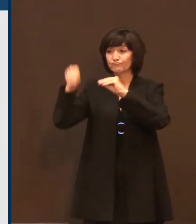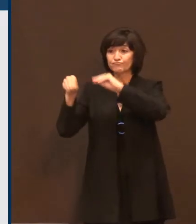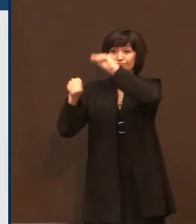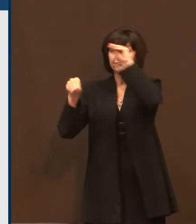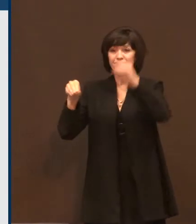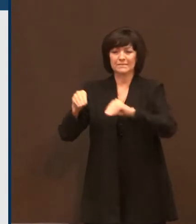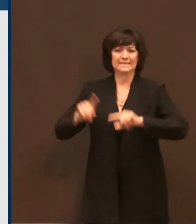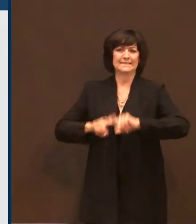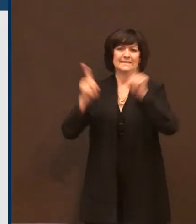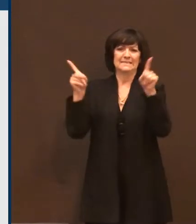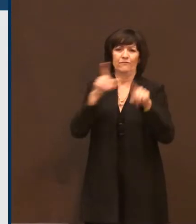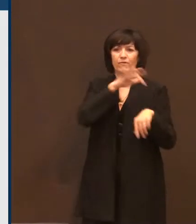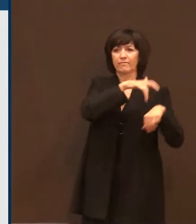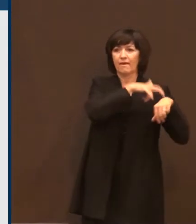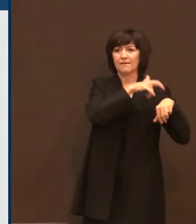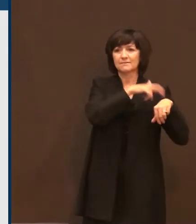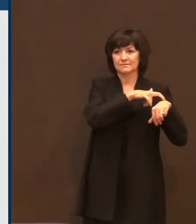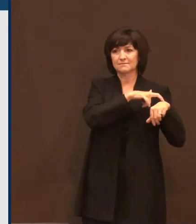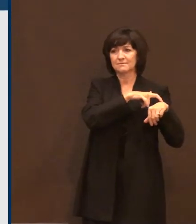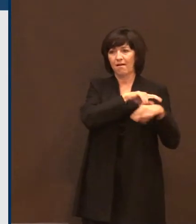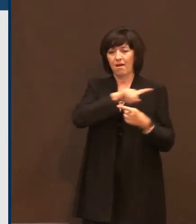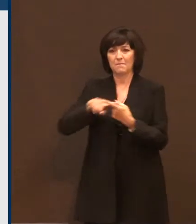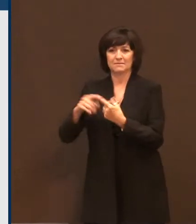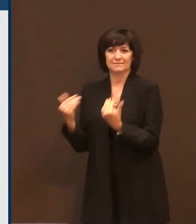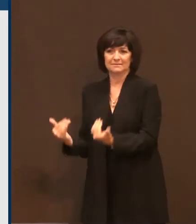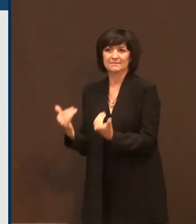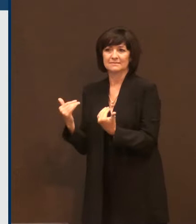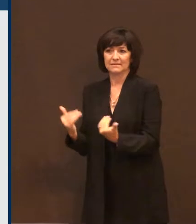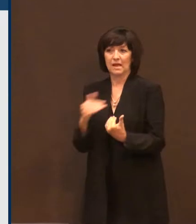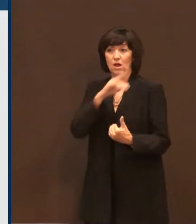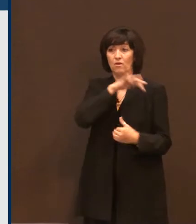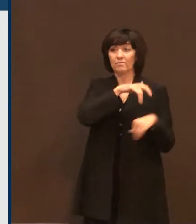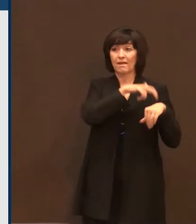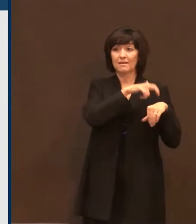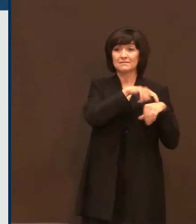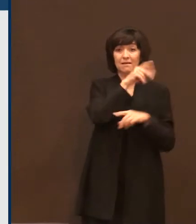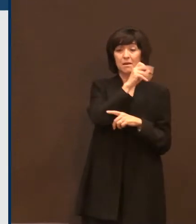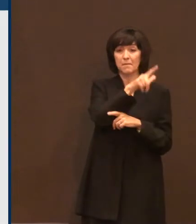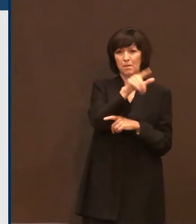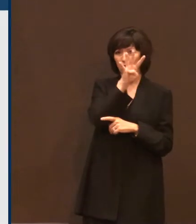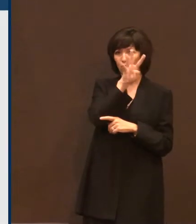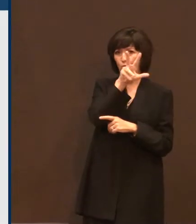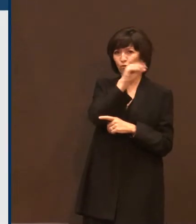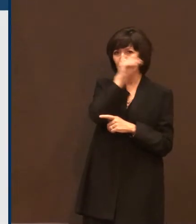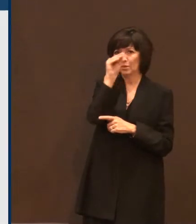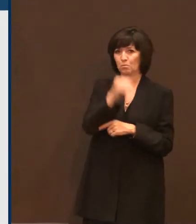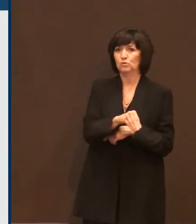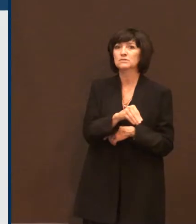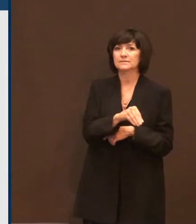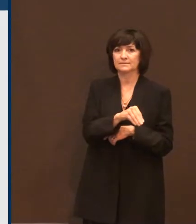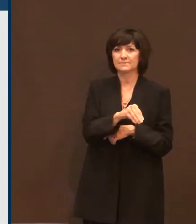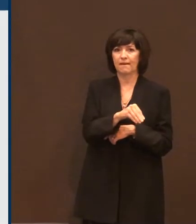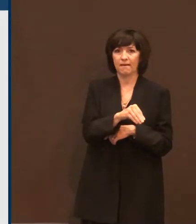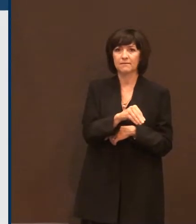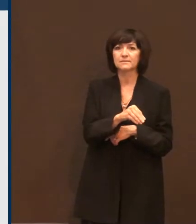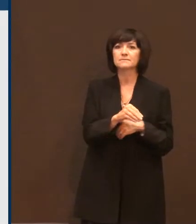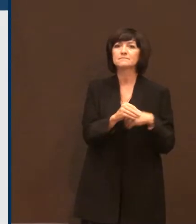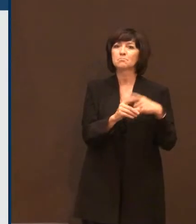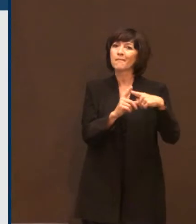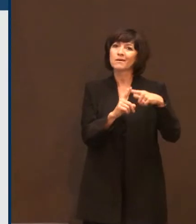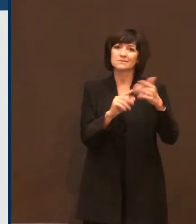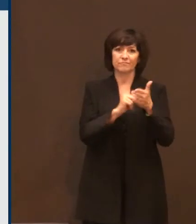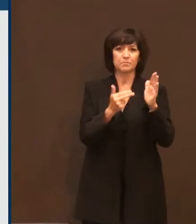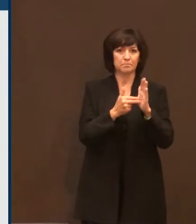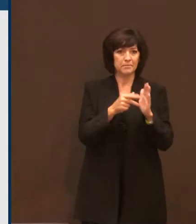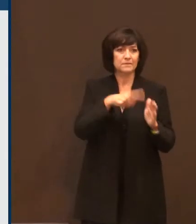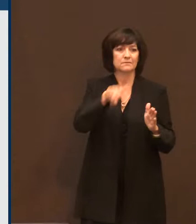does exaggerate that peak, which was at 43% positive. You compare 43% positive